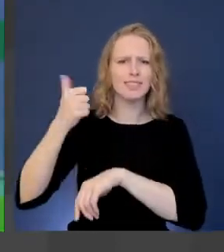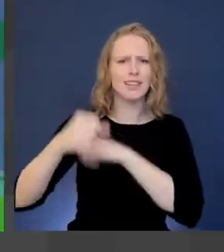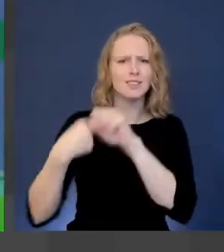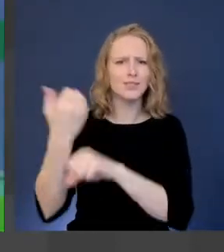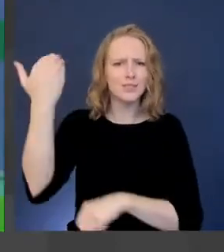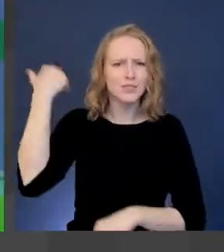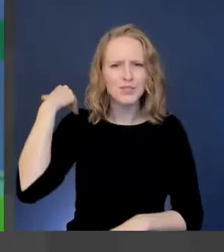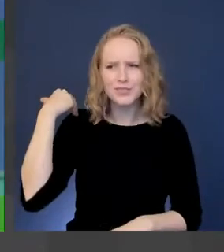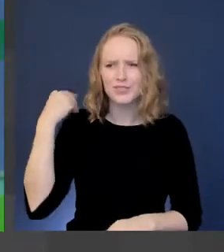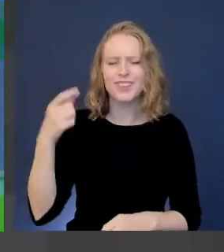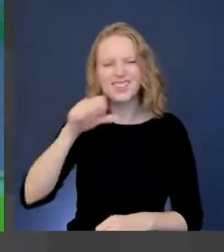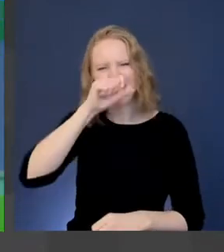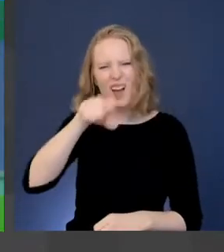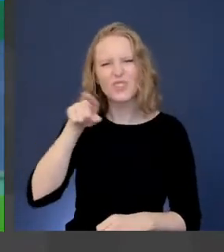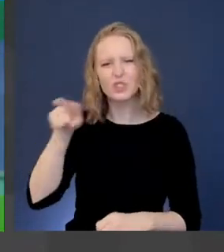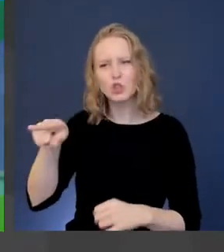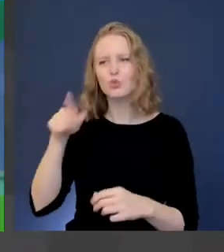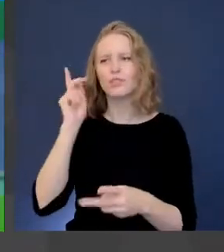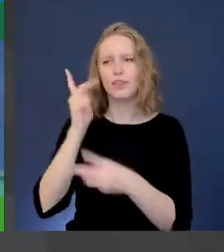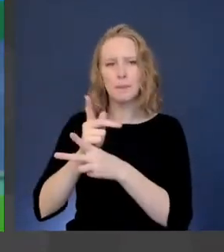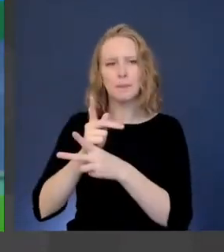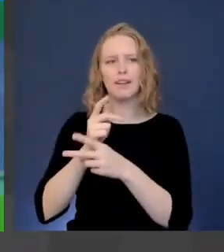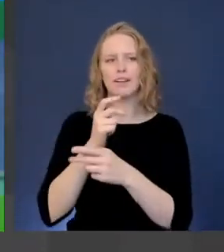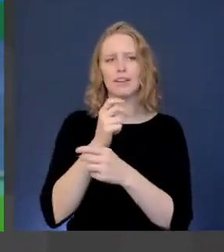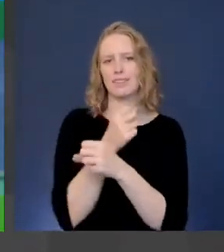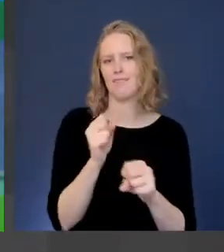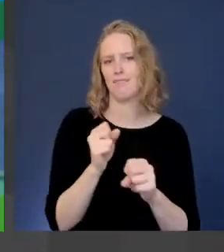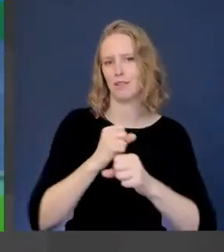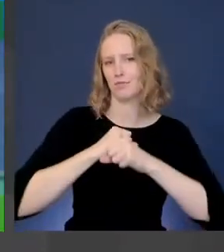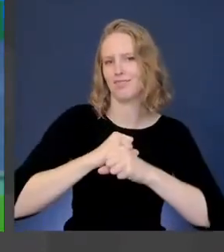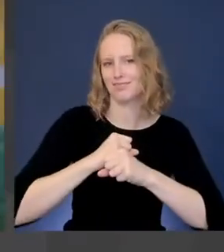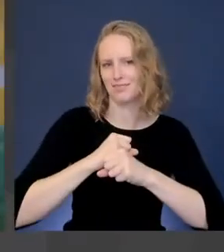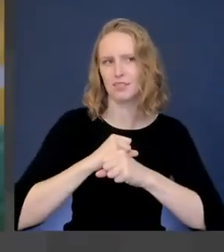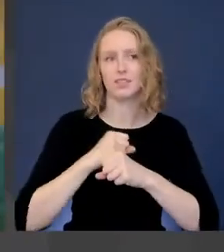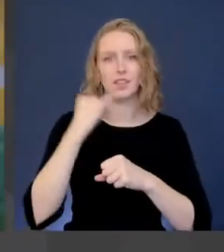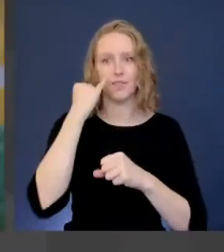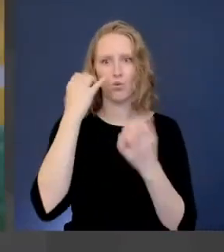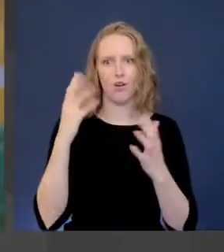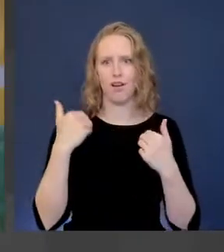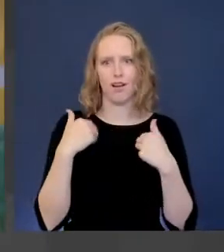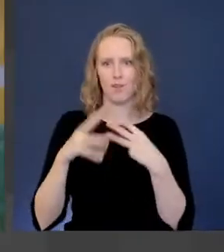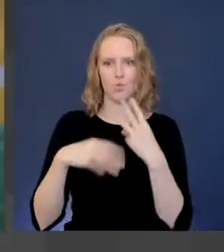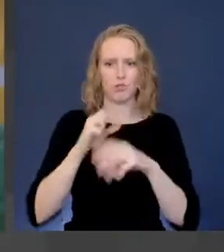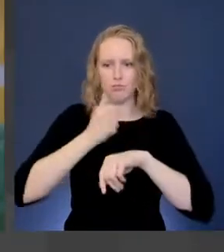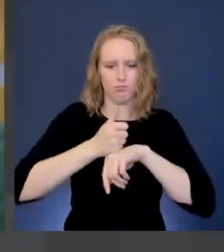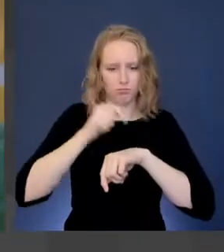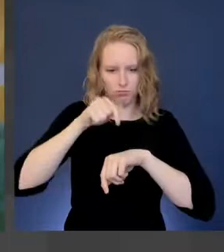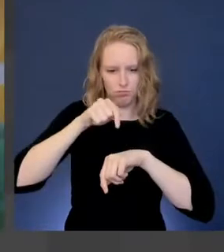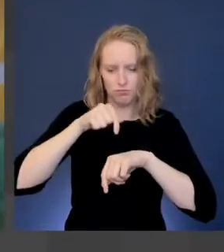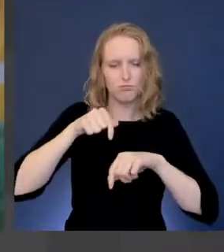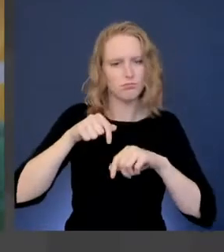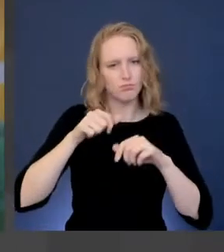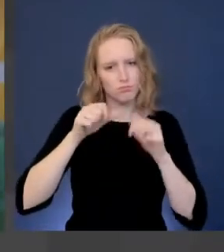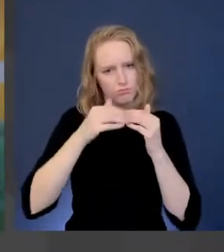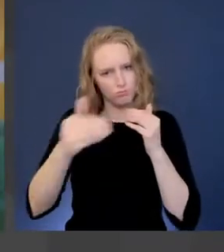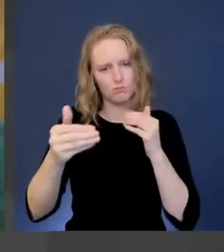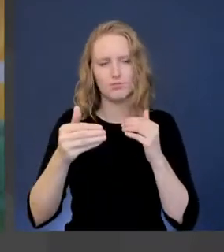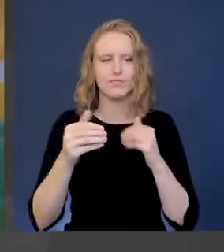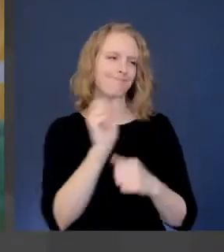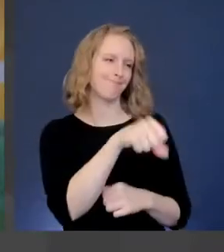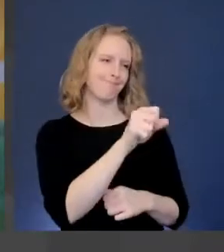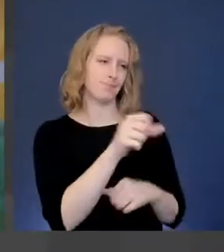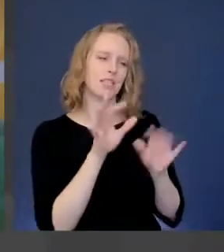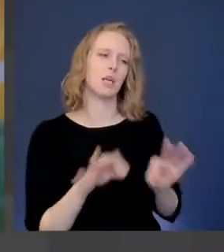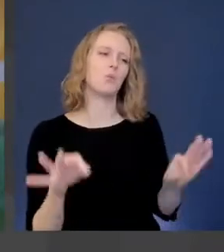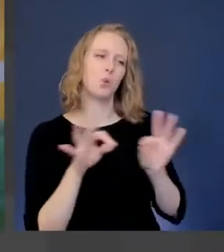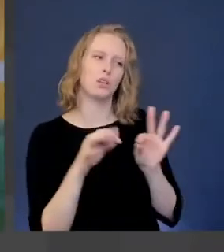to keeping everything really safe for players who have existing worlds. Yes, it's very important for us to be respectful to players'